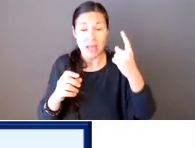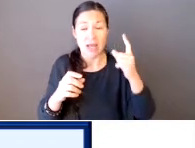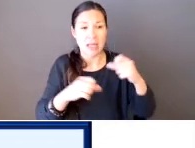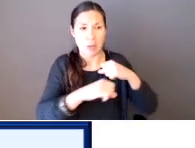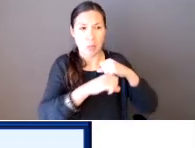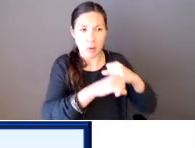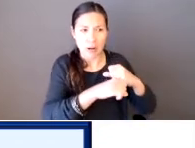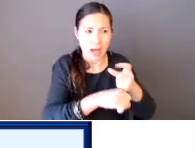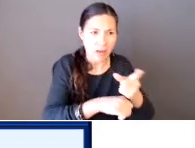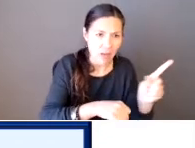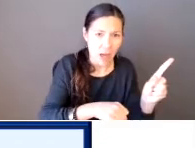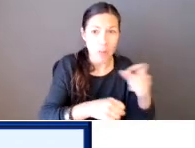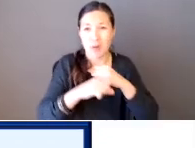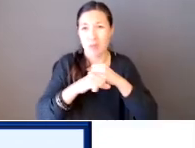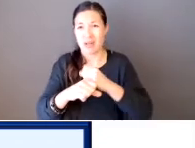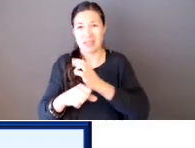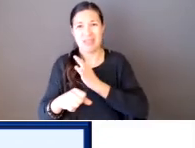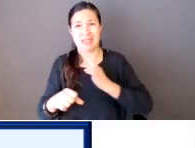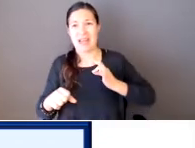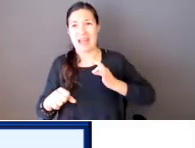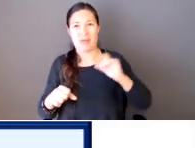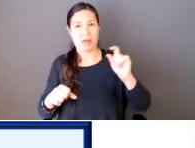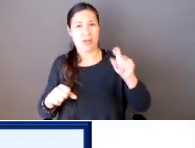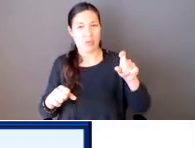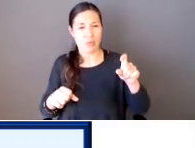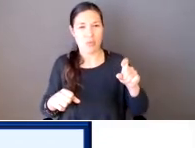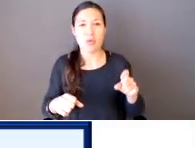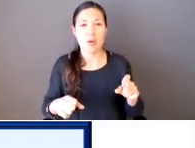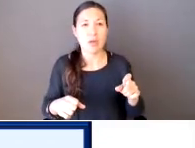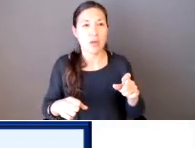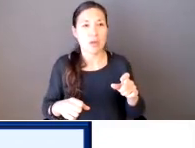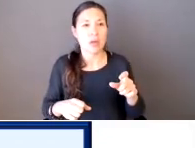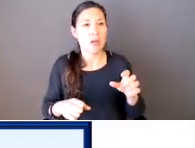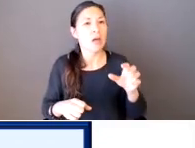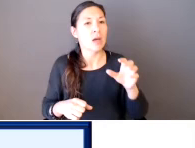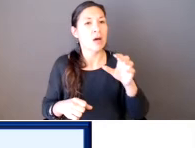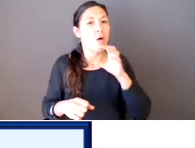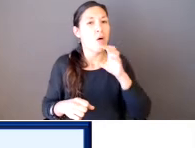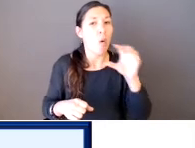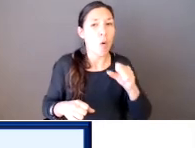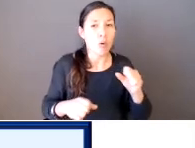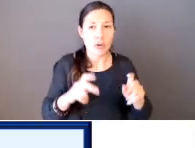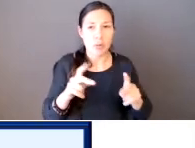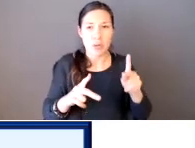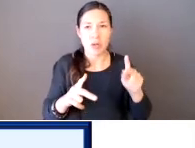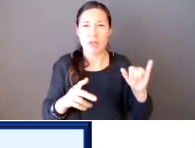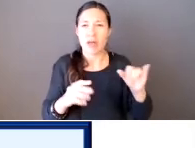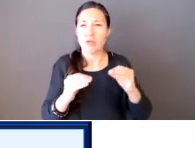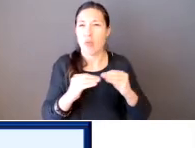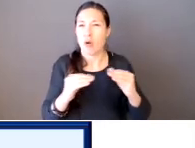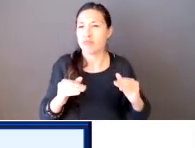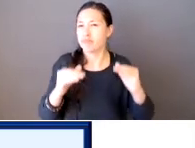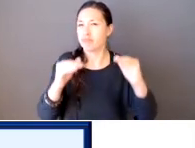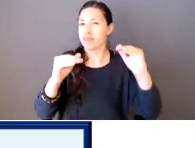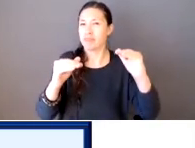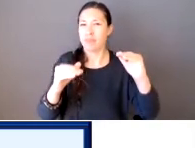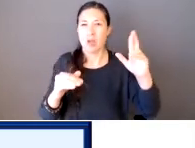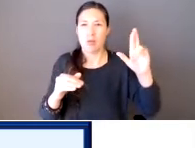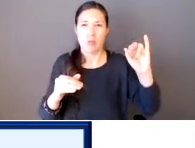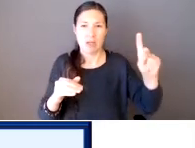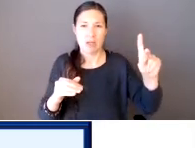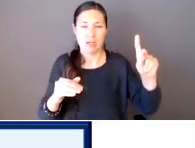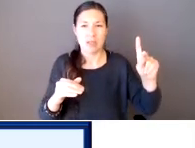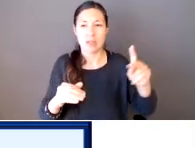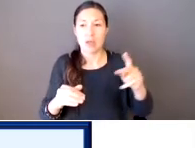and others in the community. As we know, older adults were in a much higher risk category. Workers didn't want to bring something